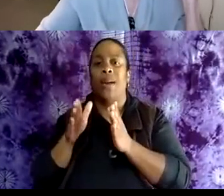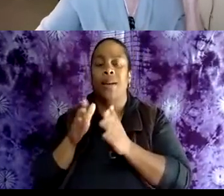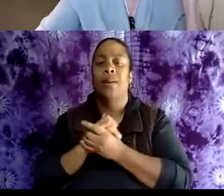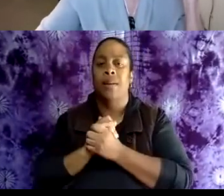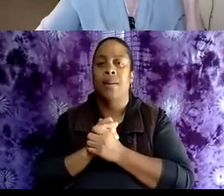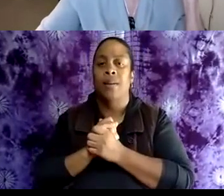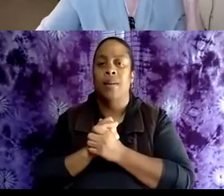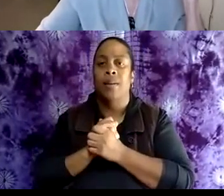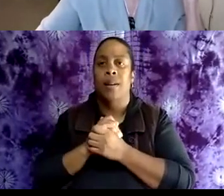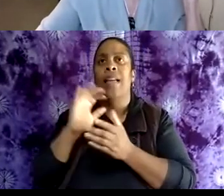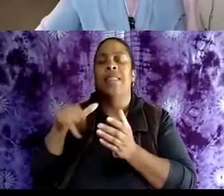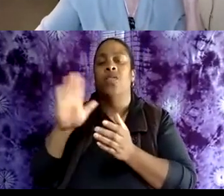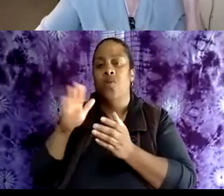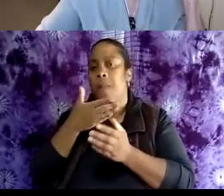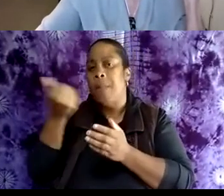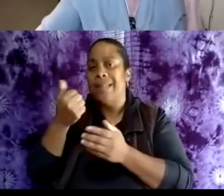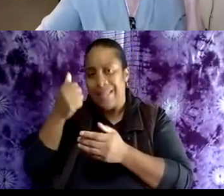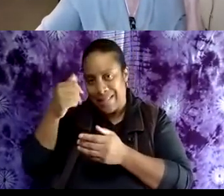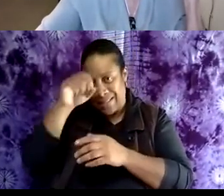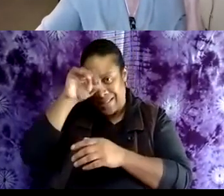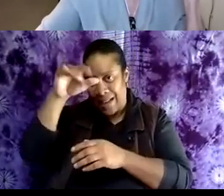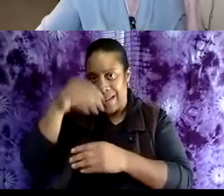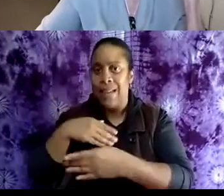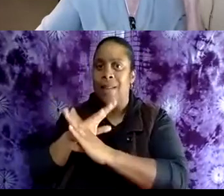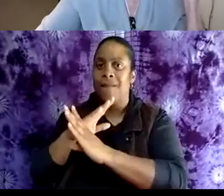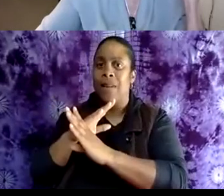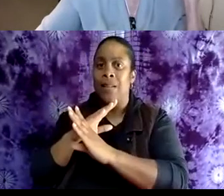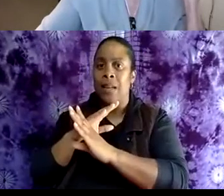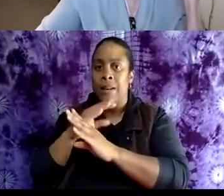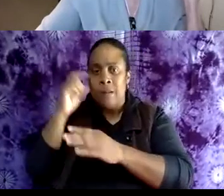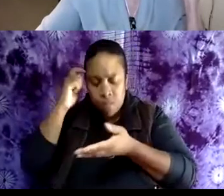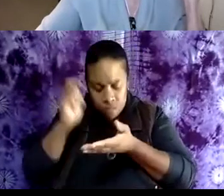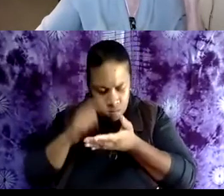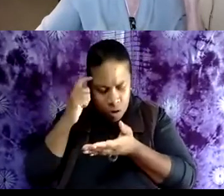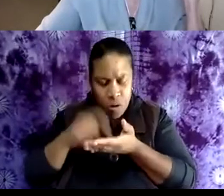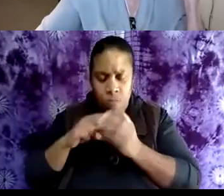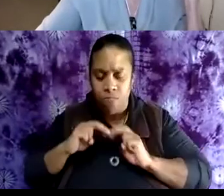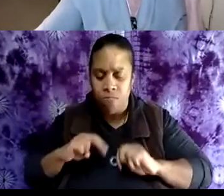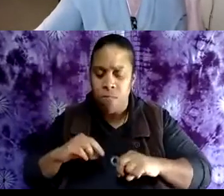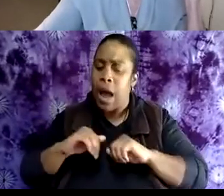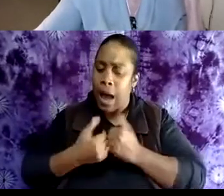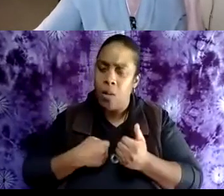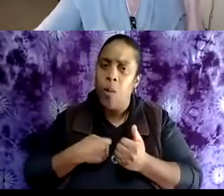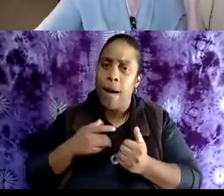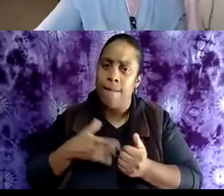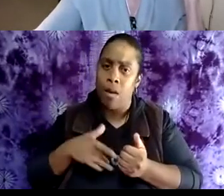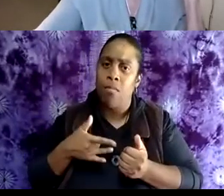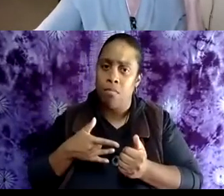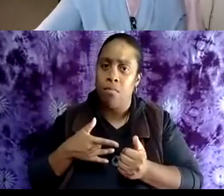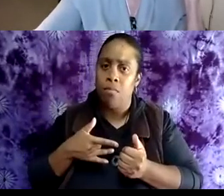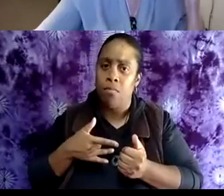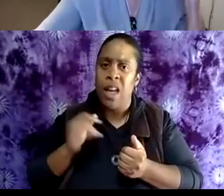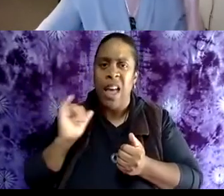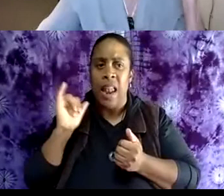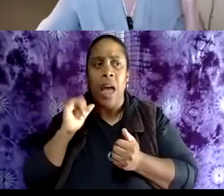psychic defense, is really understanding, how do I feel interacting with them? It's sort of like when you go into a grocery